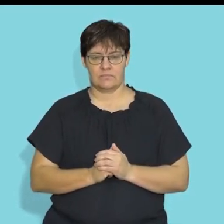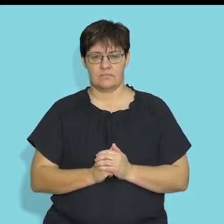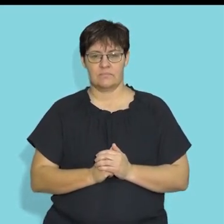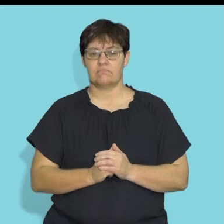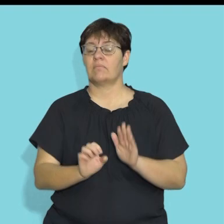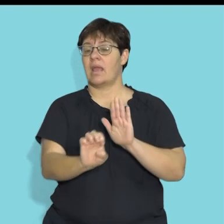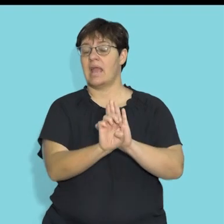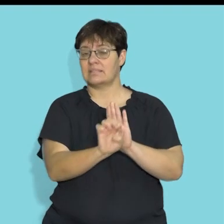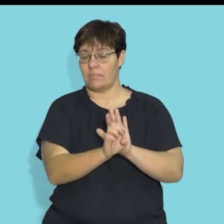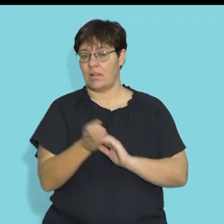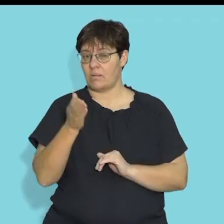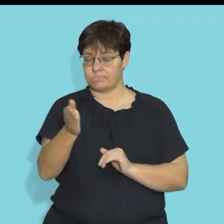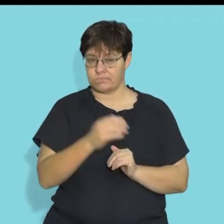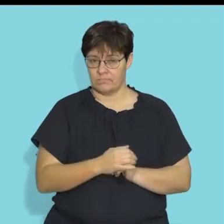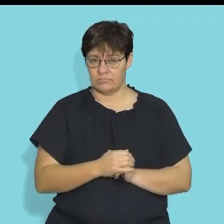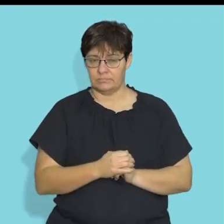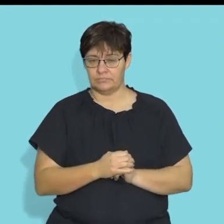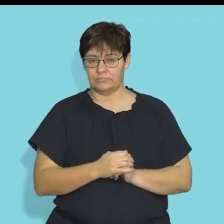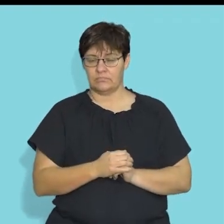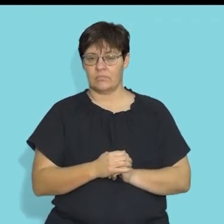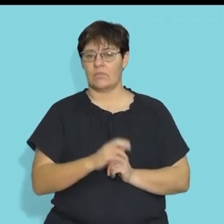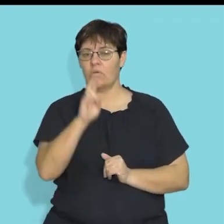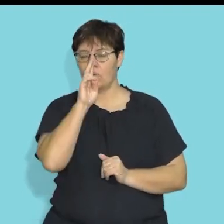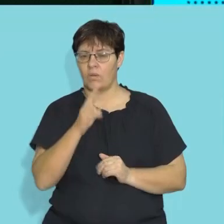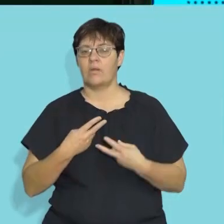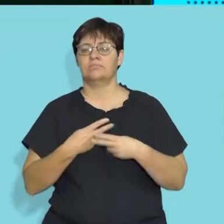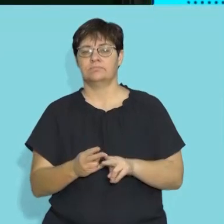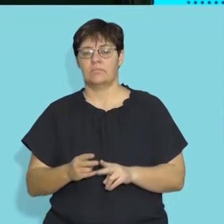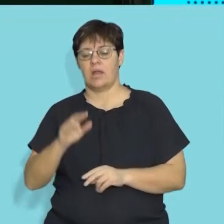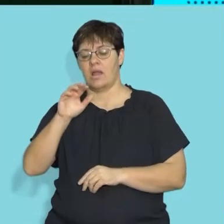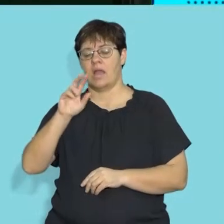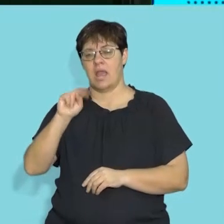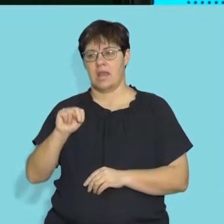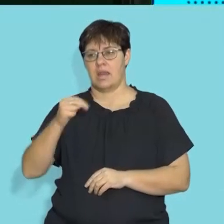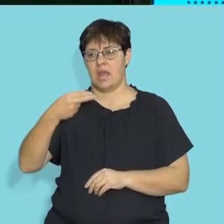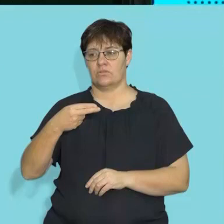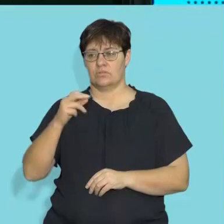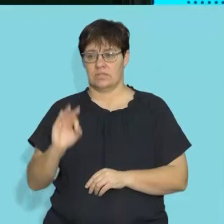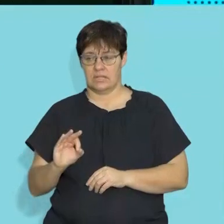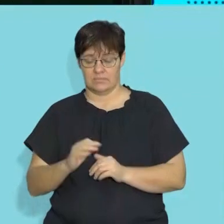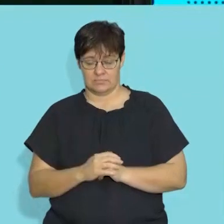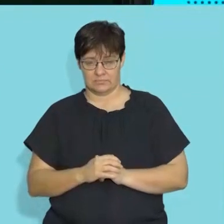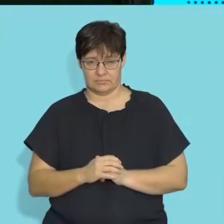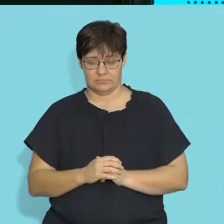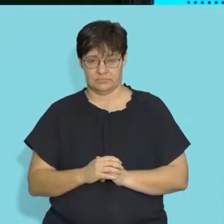We have an example in front of us. We're quickly going to look at the production of ammonia again. Remember, I